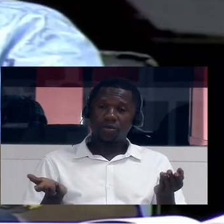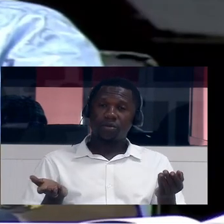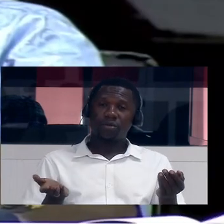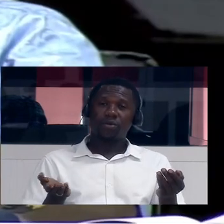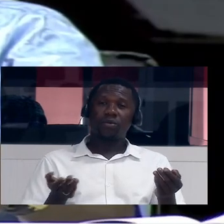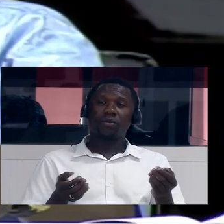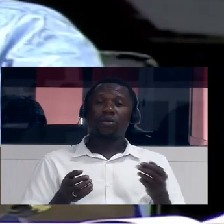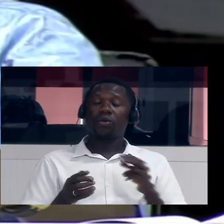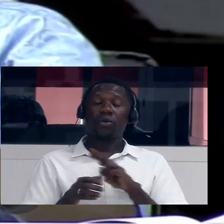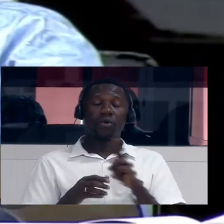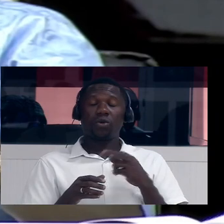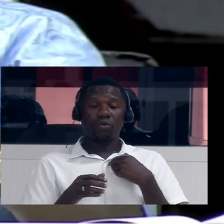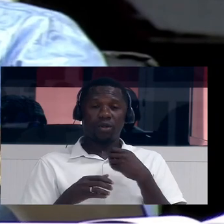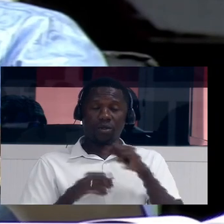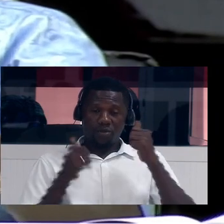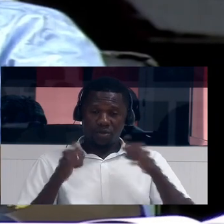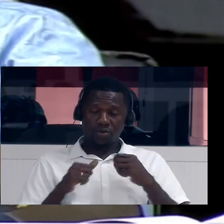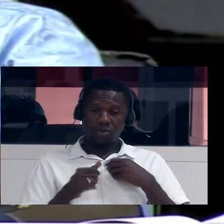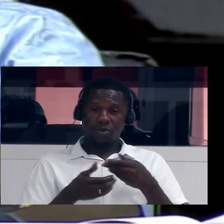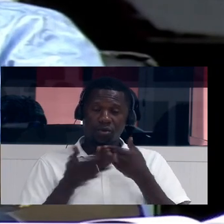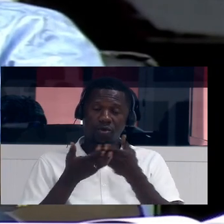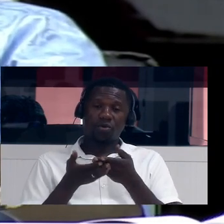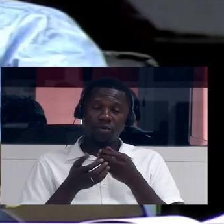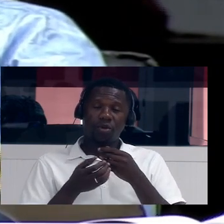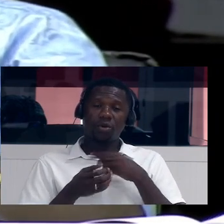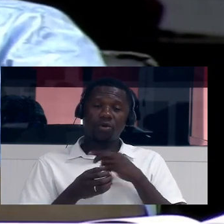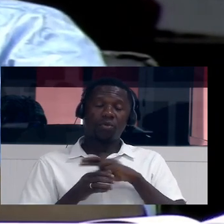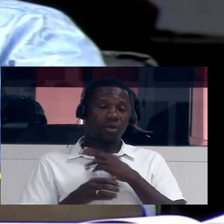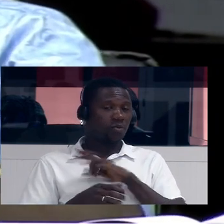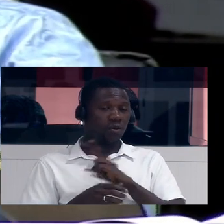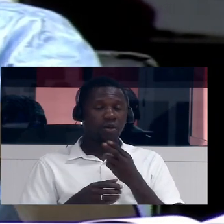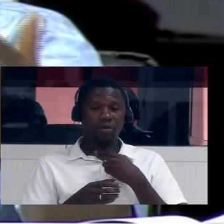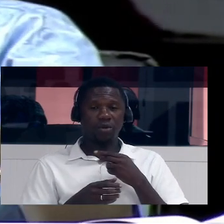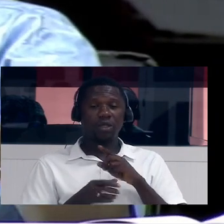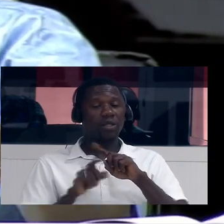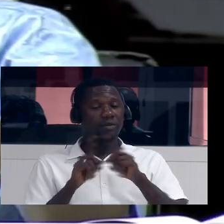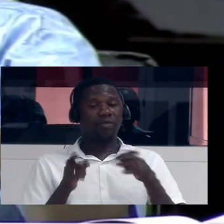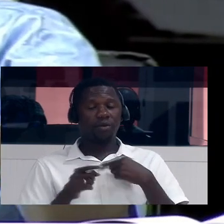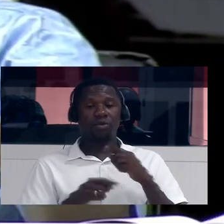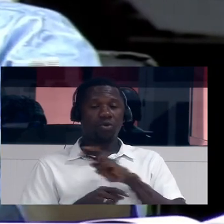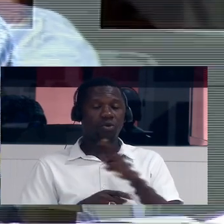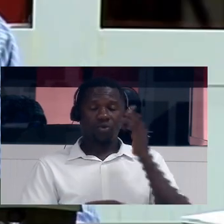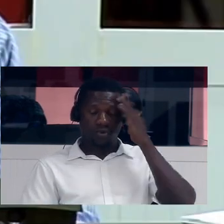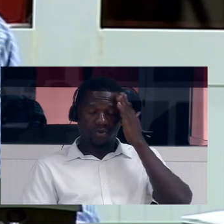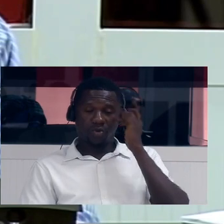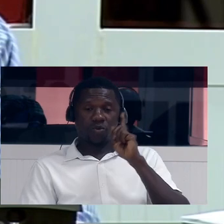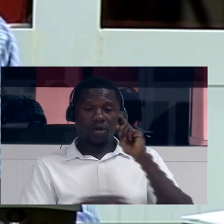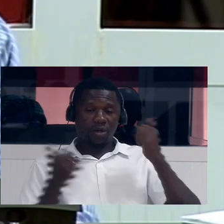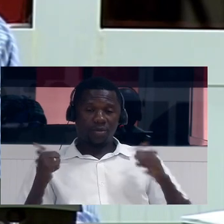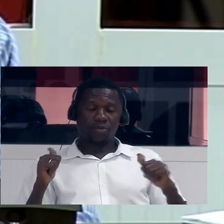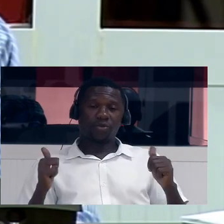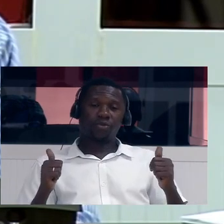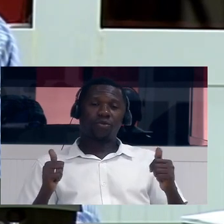being able to comment on it, not being willing to comment on it, is different from not knowing what happened. I'm not